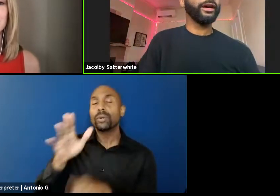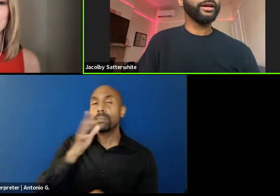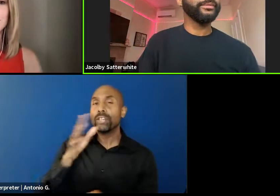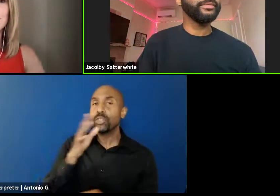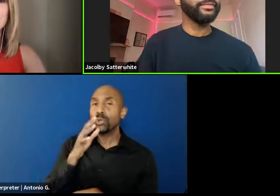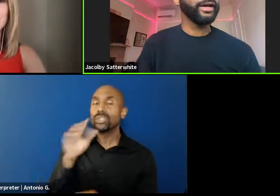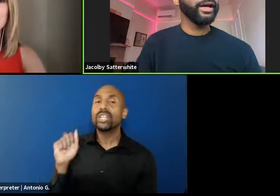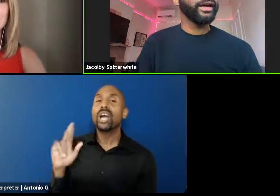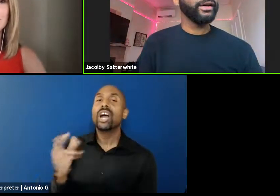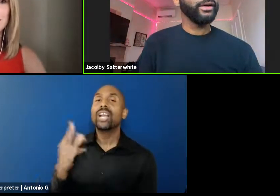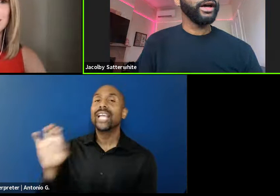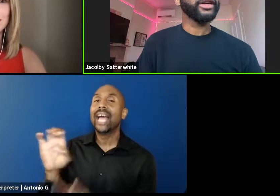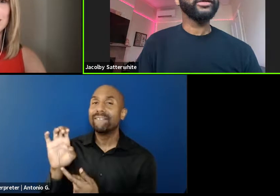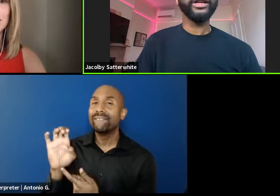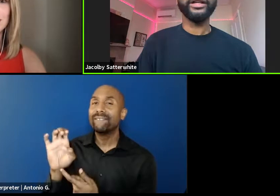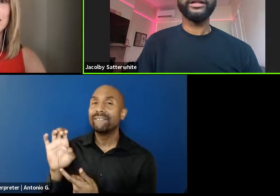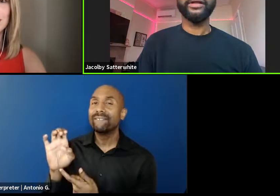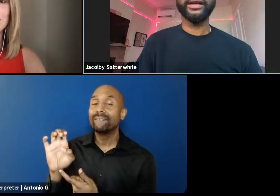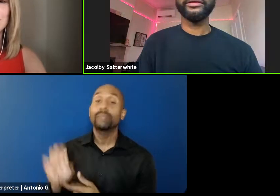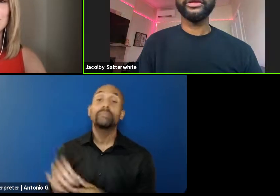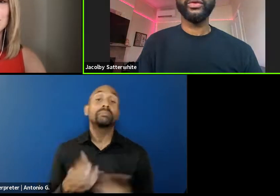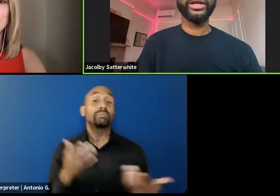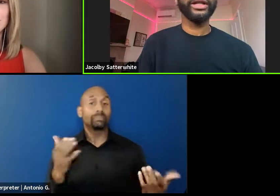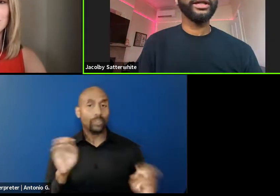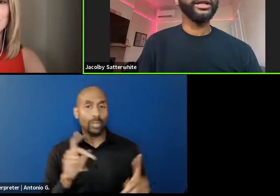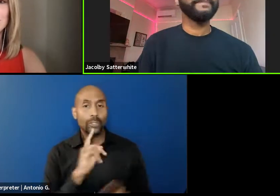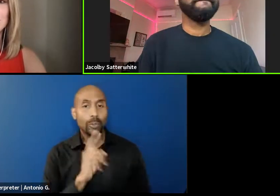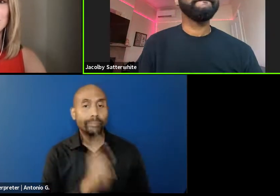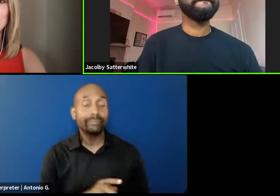Rhapsody, I created it around